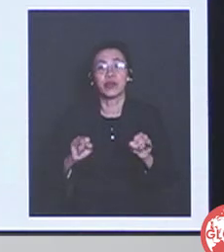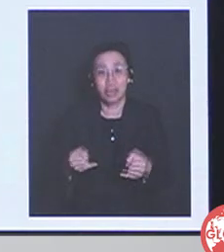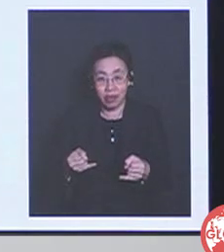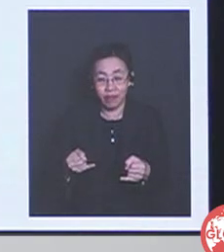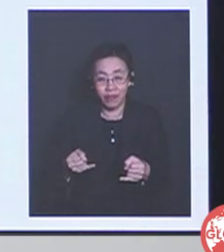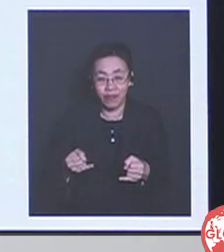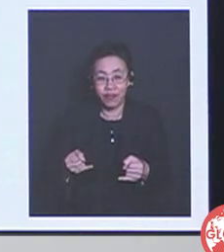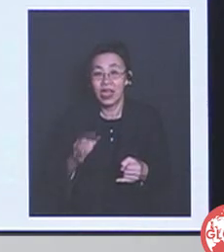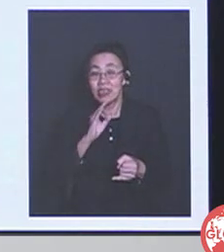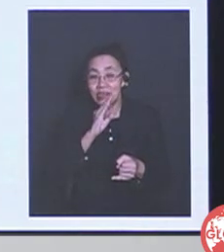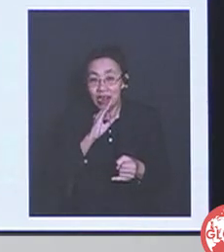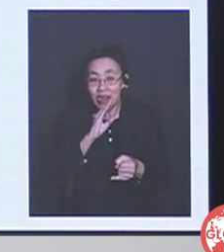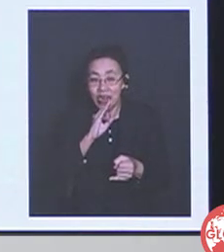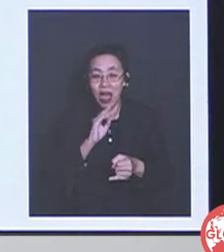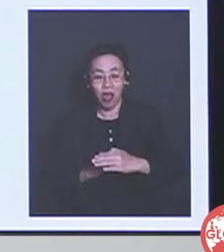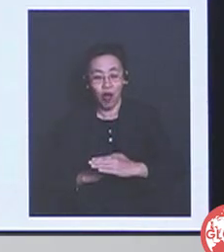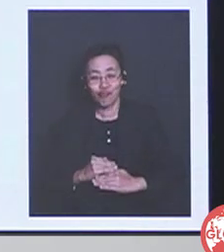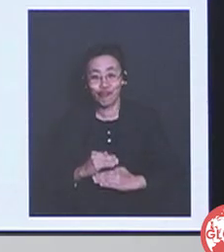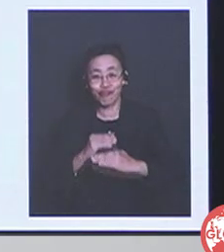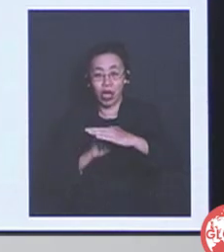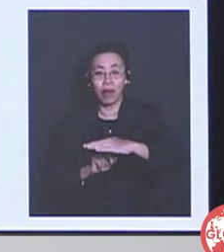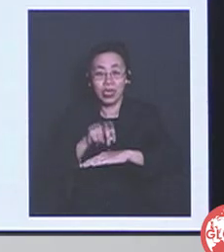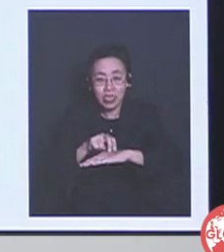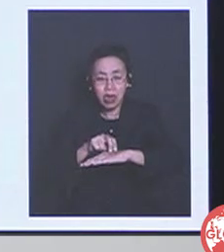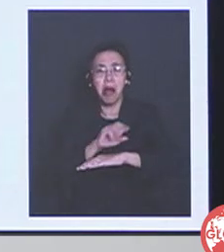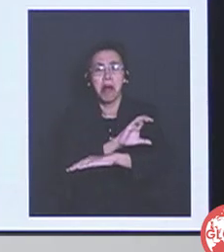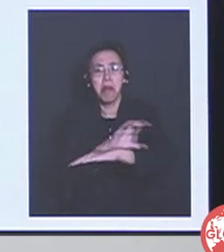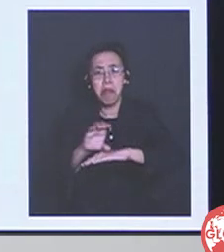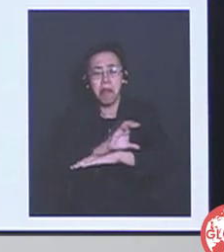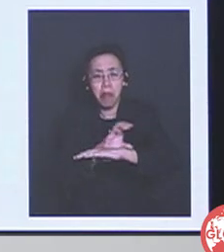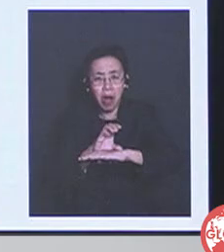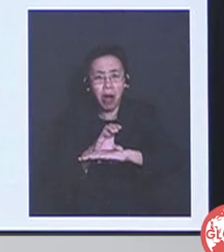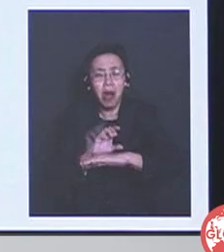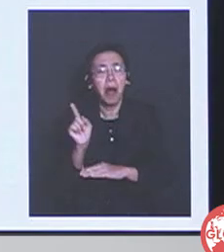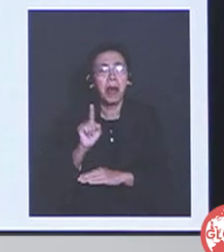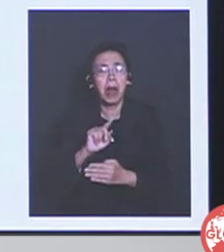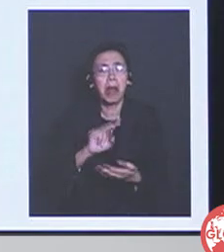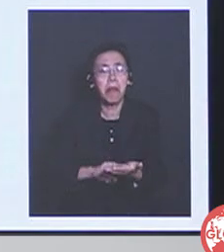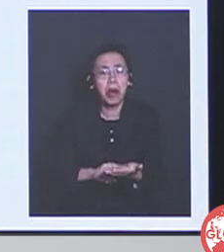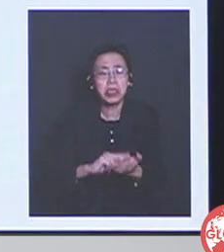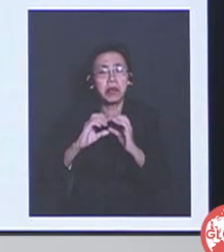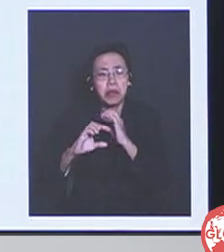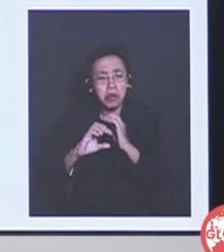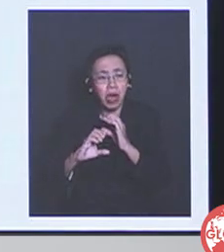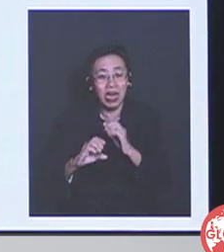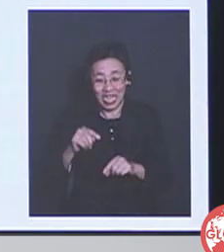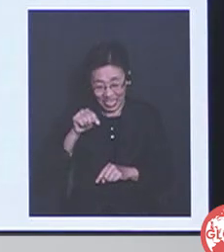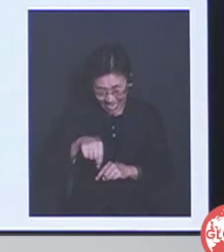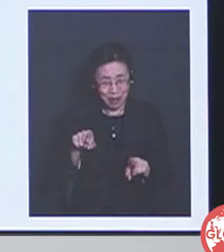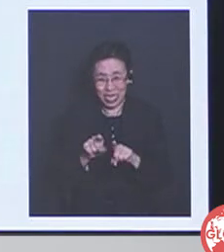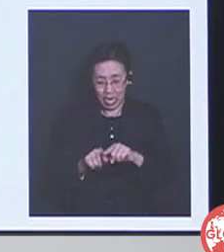SkyTrain, you have Moshit, which is the same station, yeah, but you have different name. So here is a